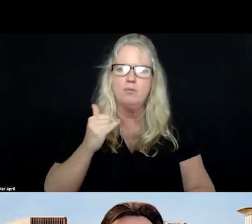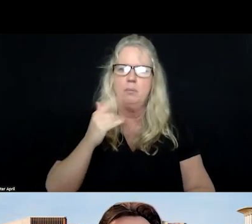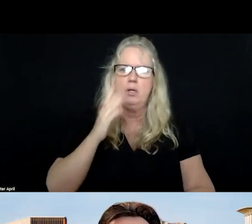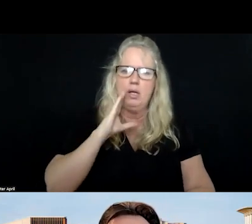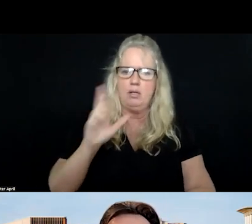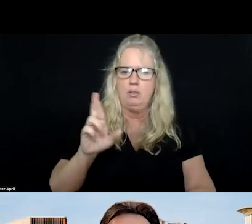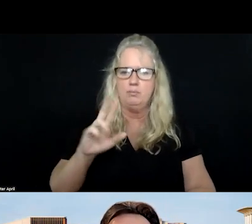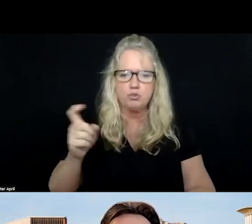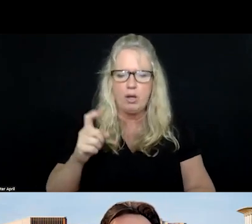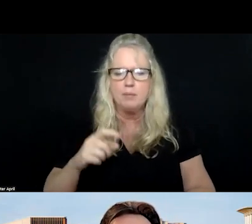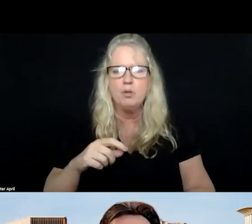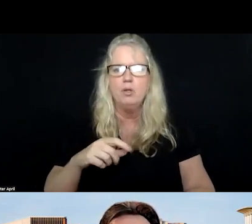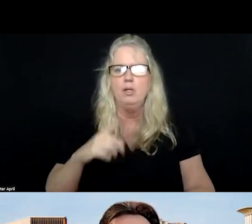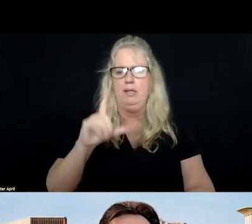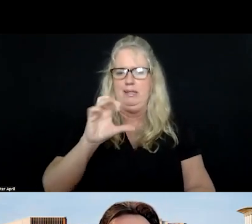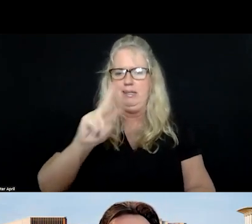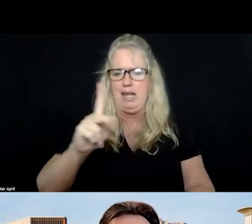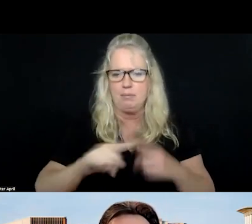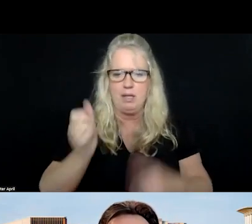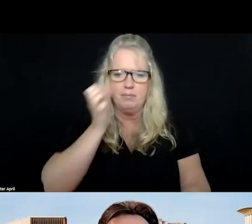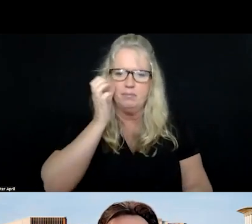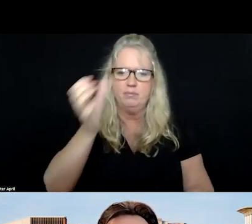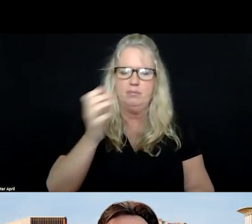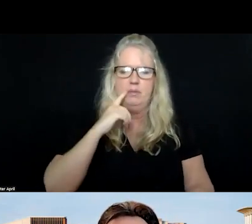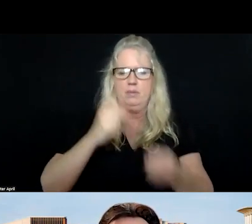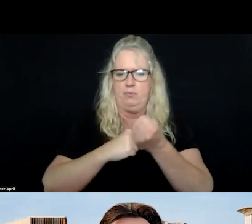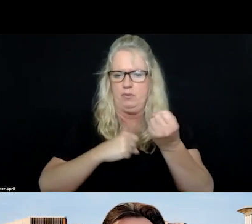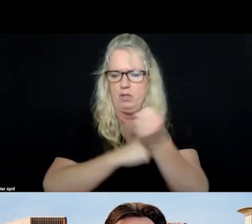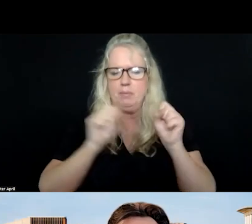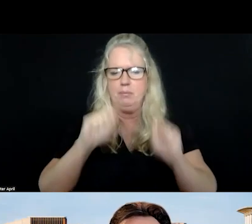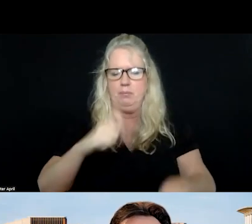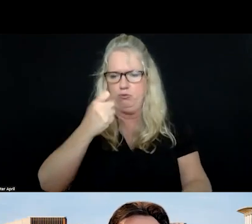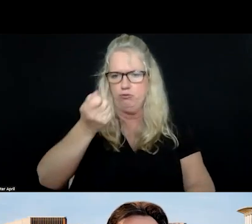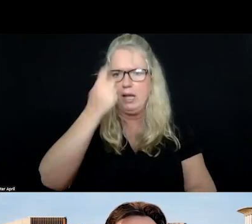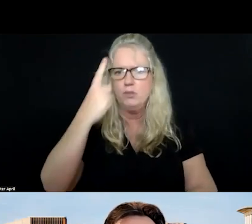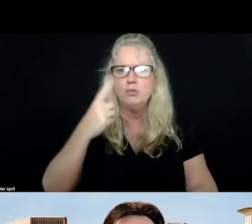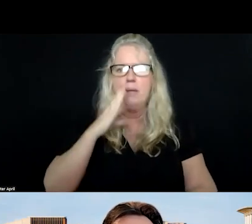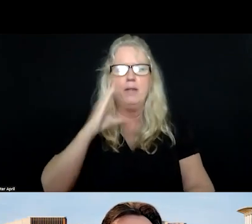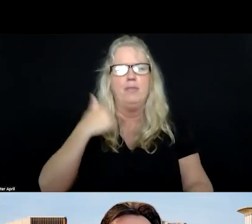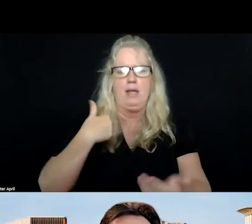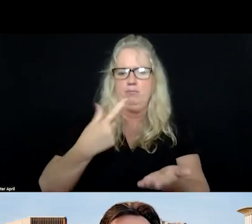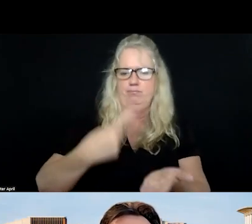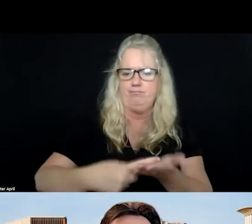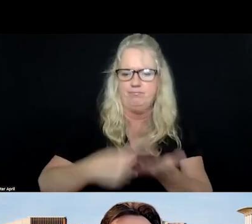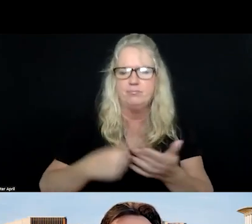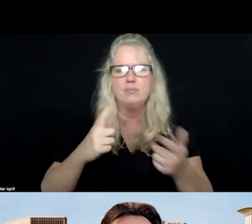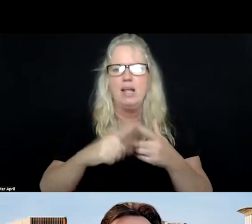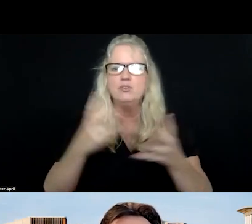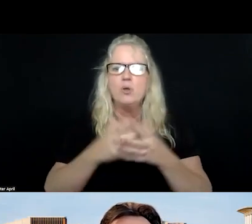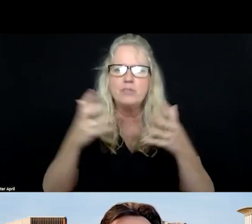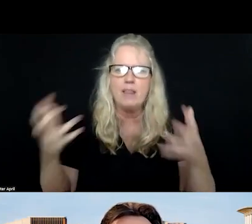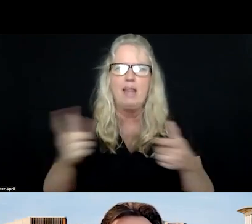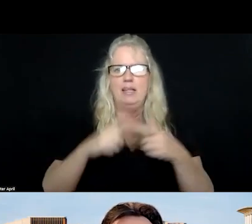prescriber bias, lack of conceptual framework for understanding pain care, which is rather debated, and lots of fear. And there